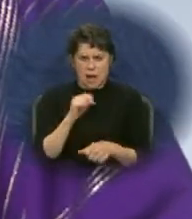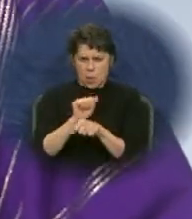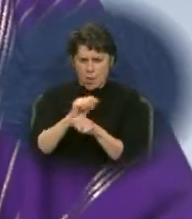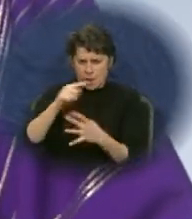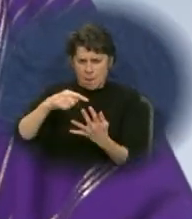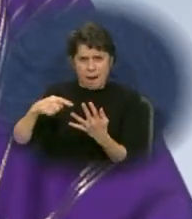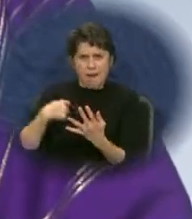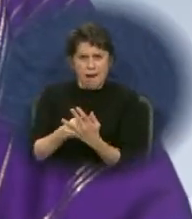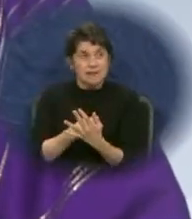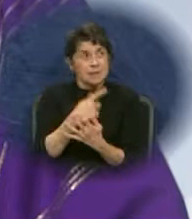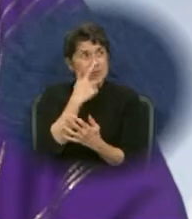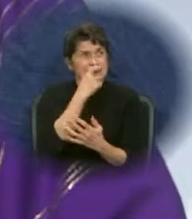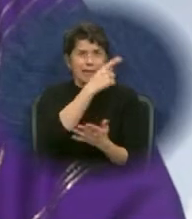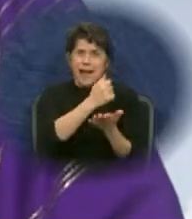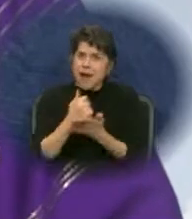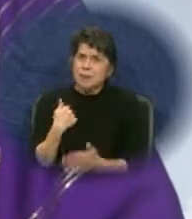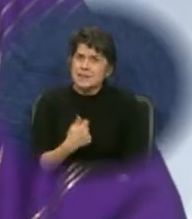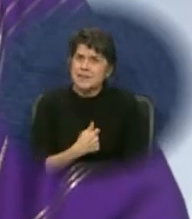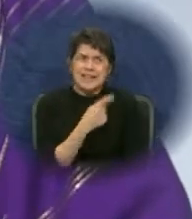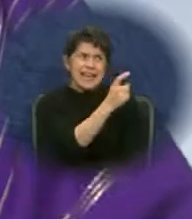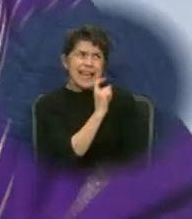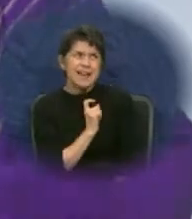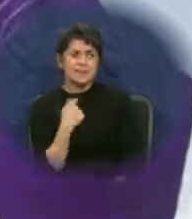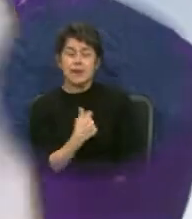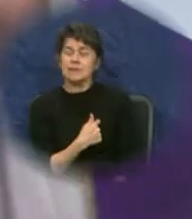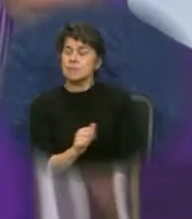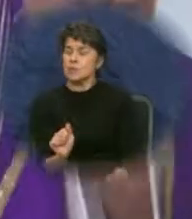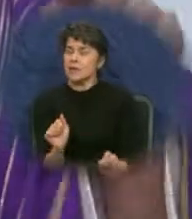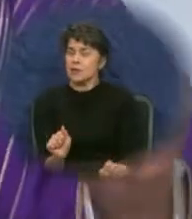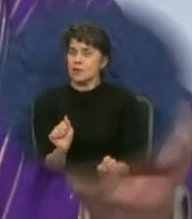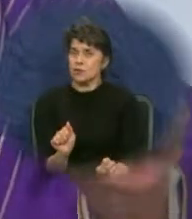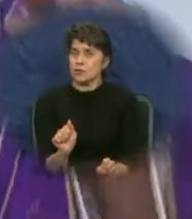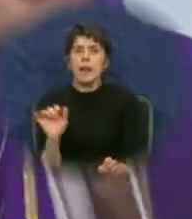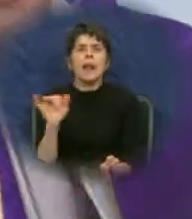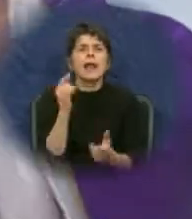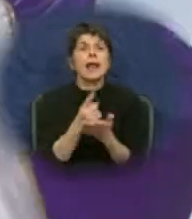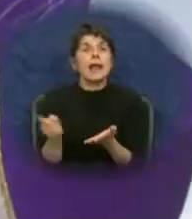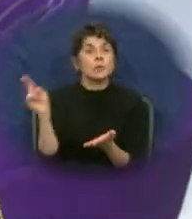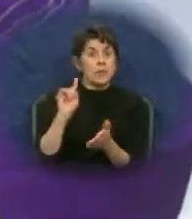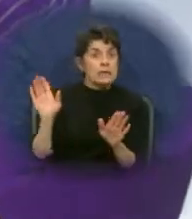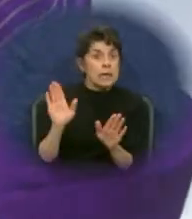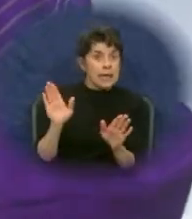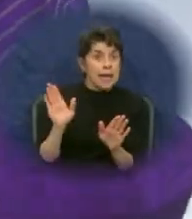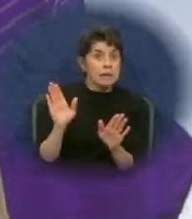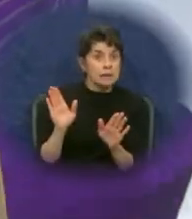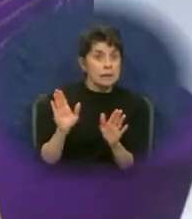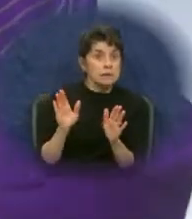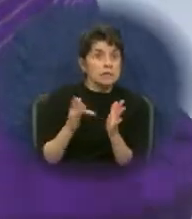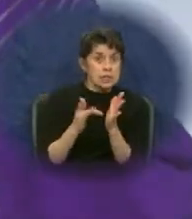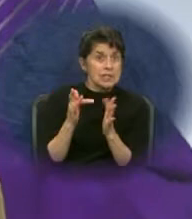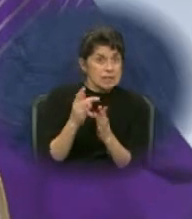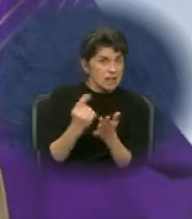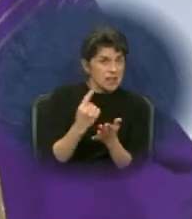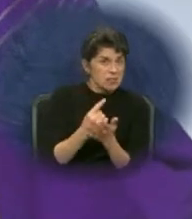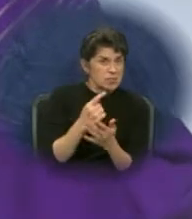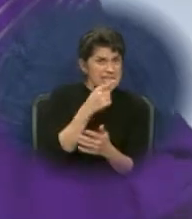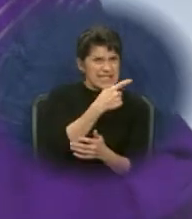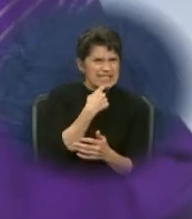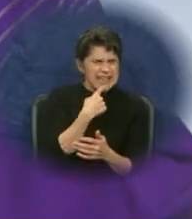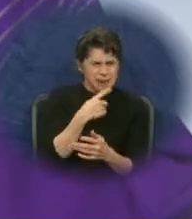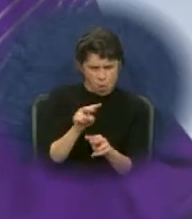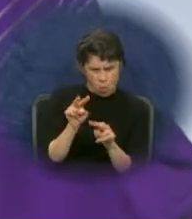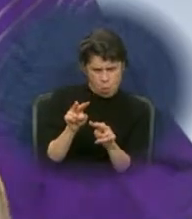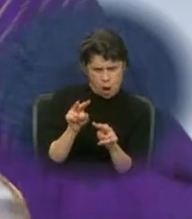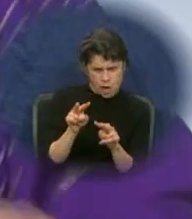sees in all of us such great potential. And so it was last Sunday's gospel that Jesus says, watch and be alert